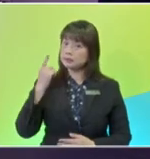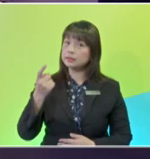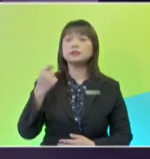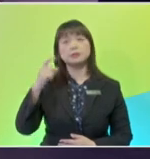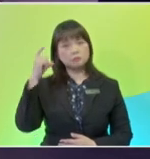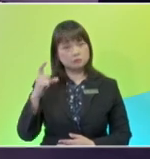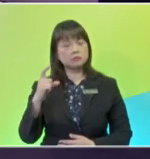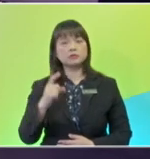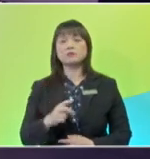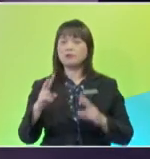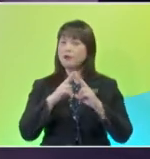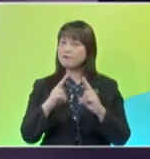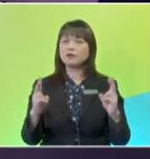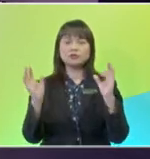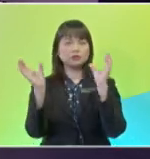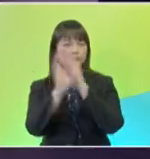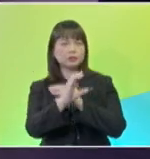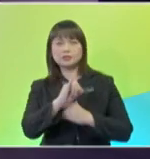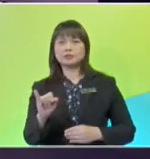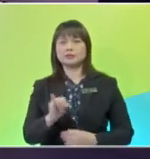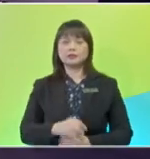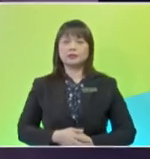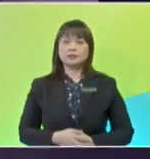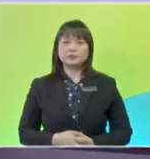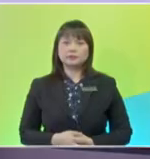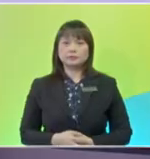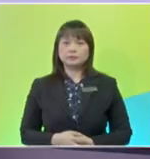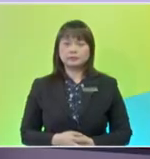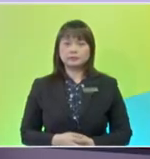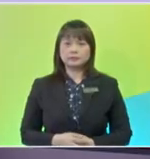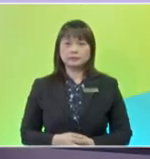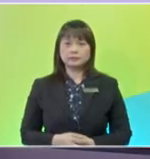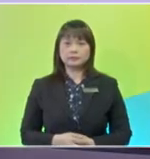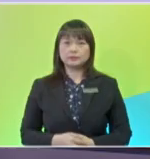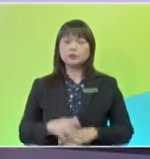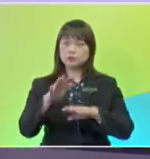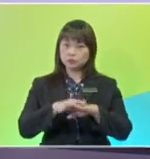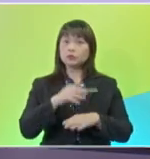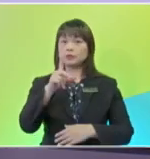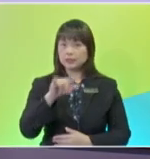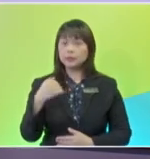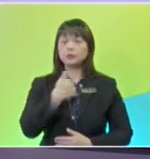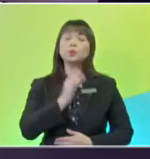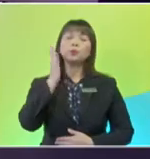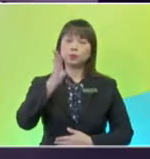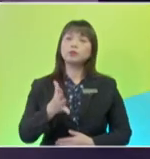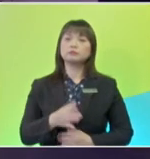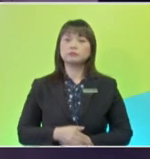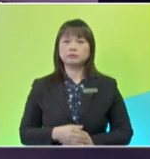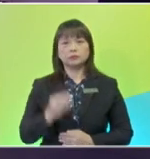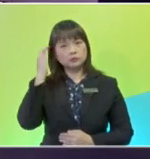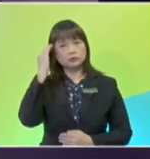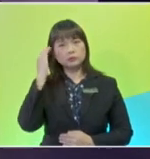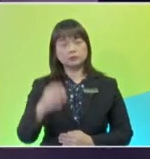but drawing it is a bit more challenging. But you know, slowly we'll get the hang of it as we draw more, yes, right? Yes, I think we should do a